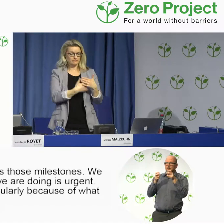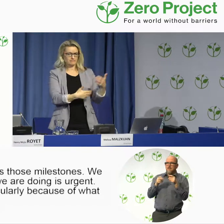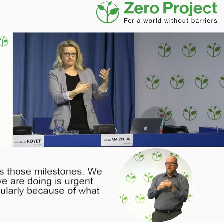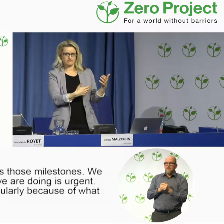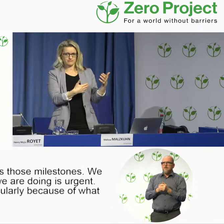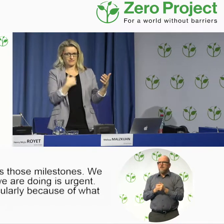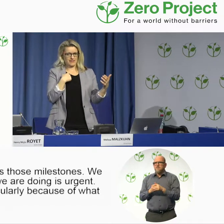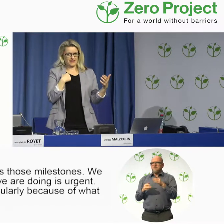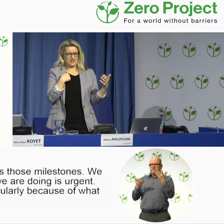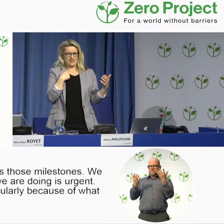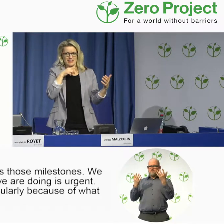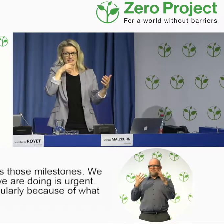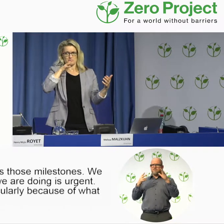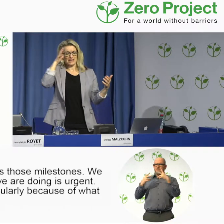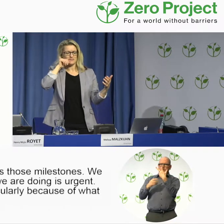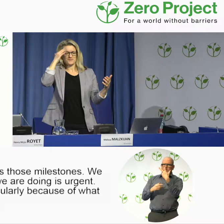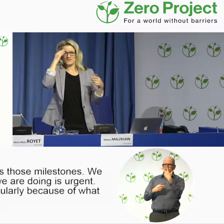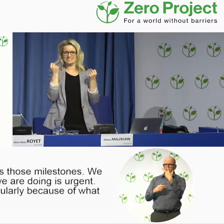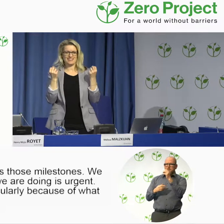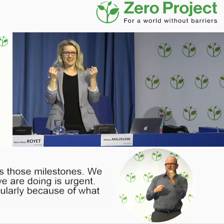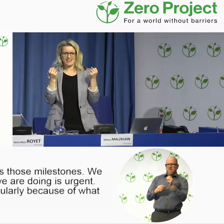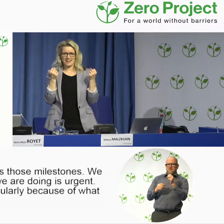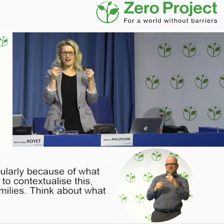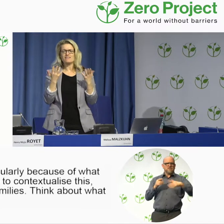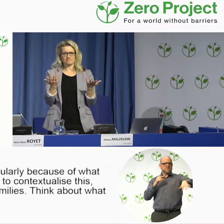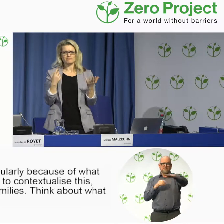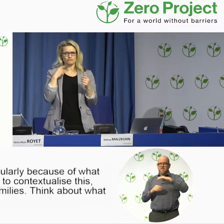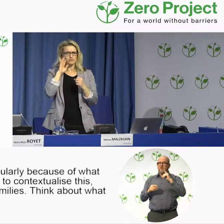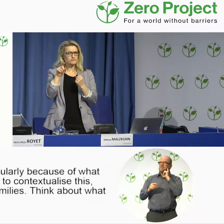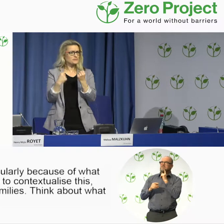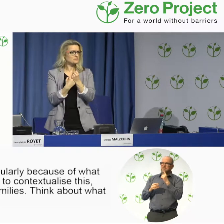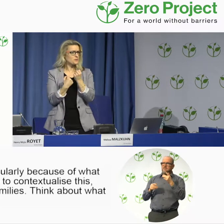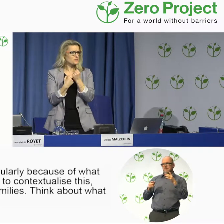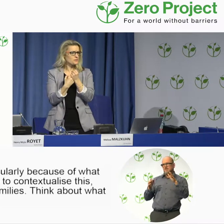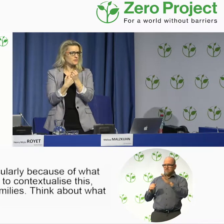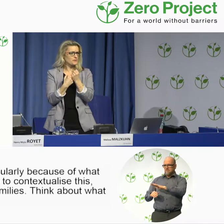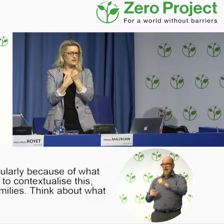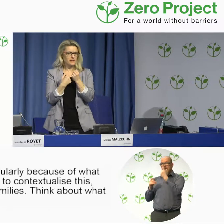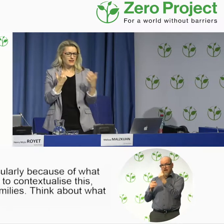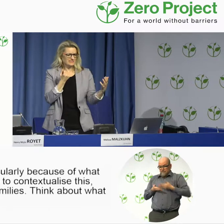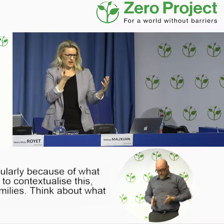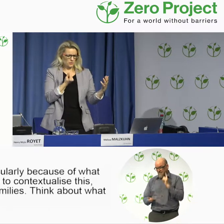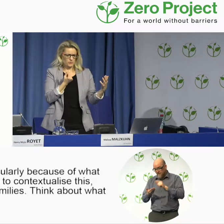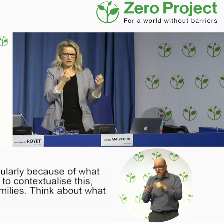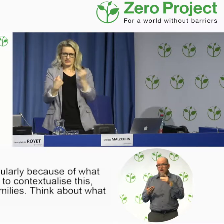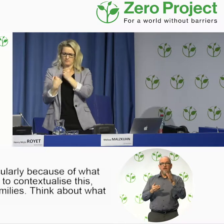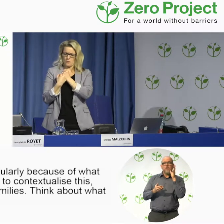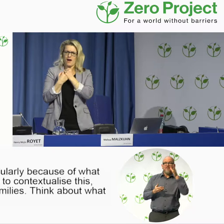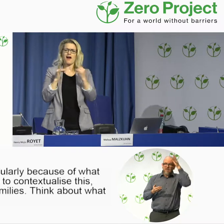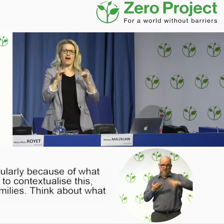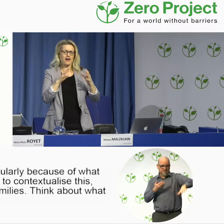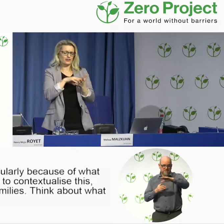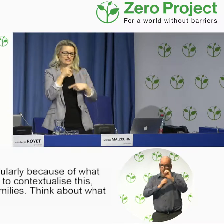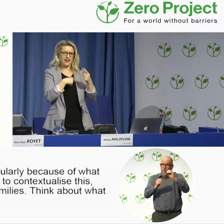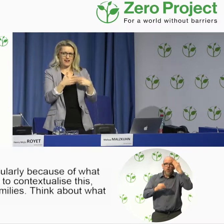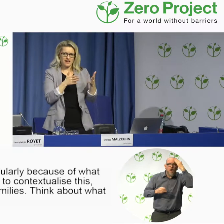deaf people are born to hearing families. So think about what that means for a new parent. A hearing person has a baby, they find out that that baby is deaf, and